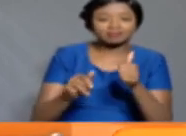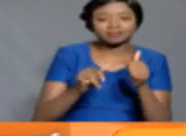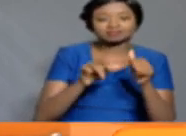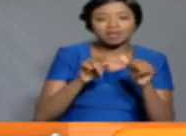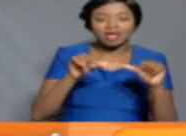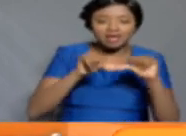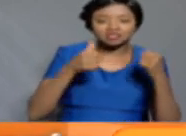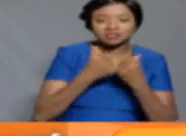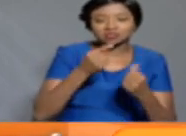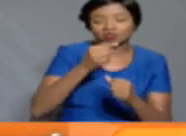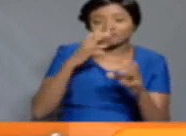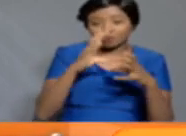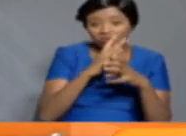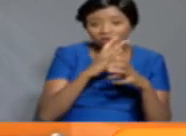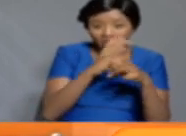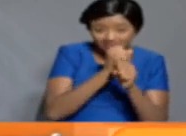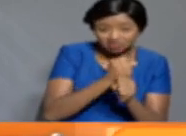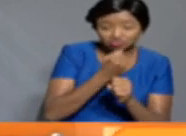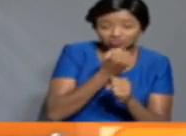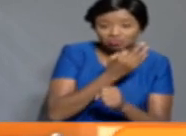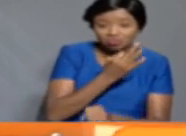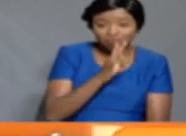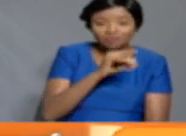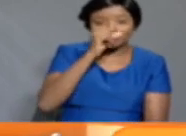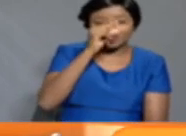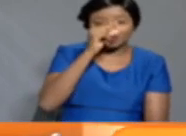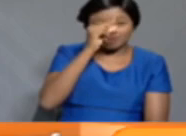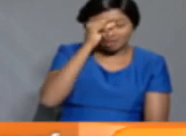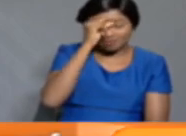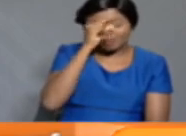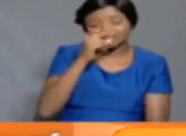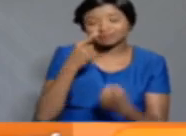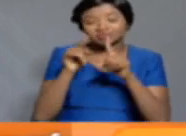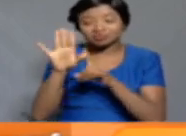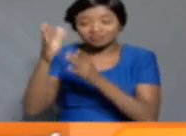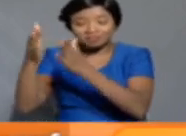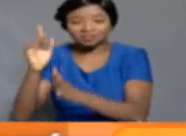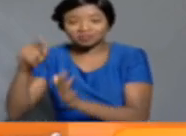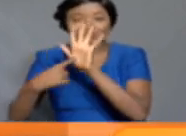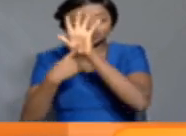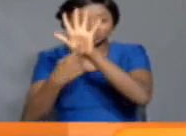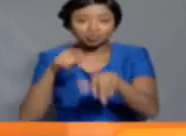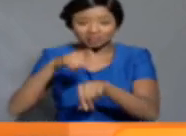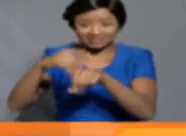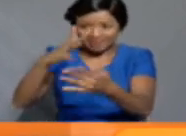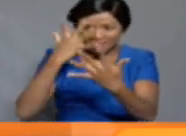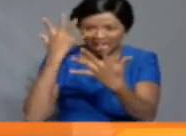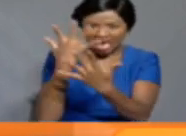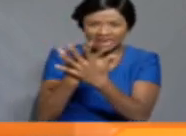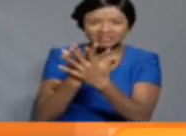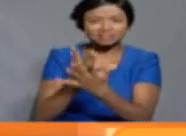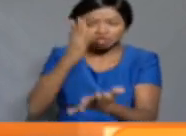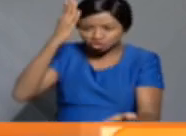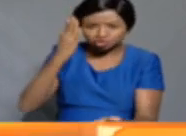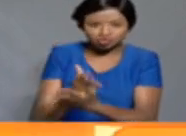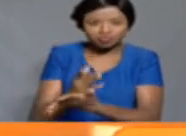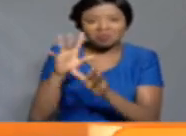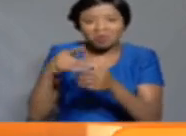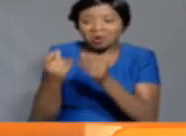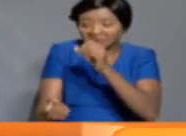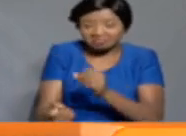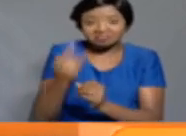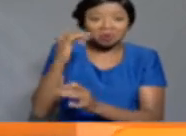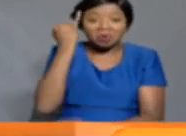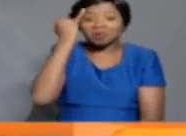to protect this right. Further, the applicant must demonstrate that the apprehension of arrest is real and not imagined